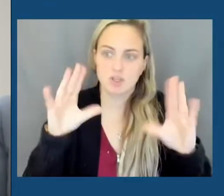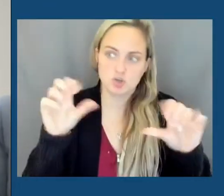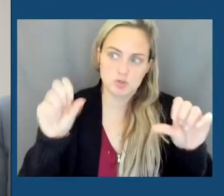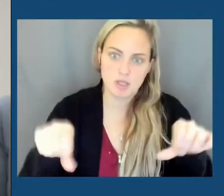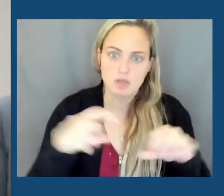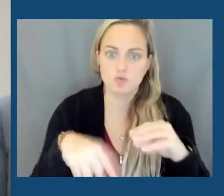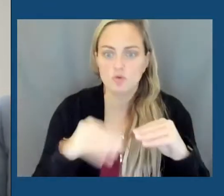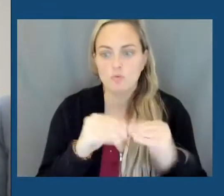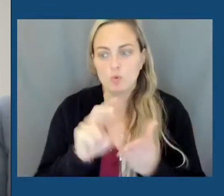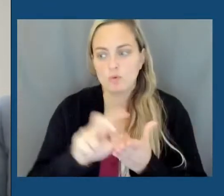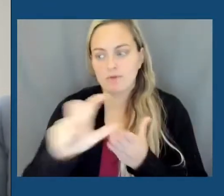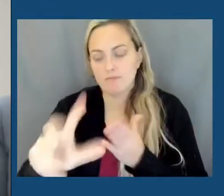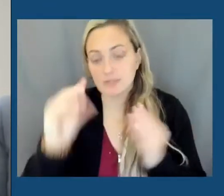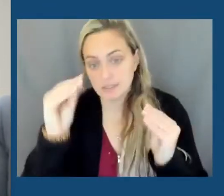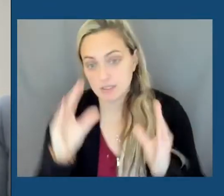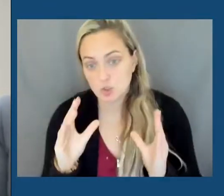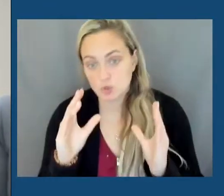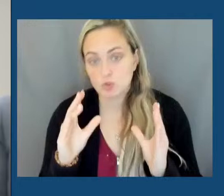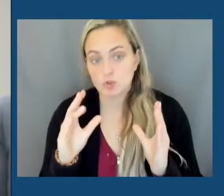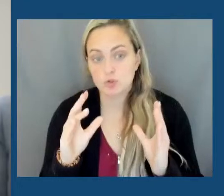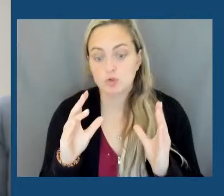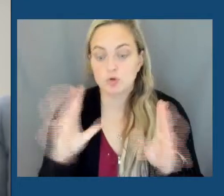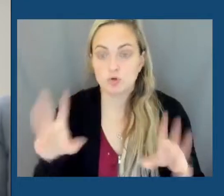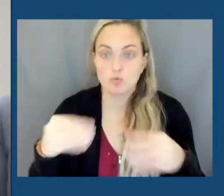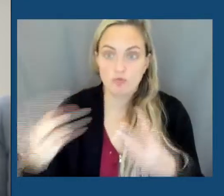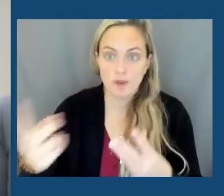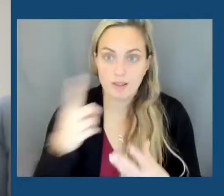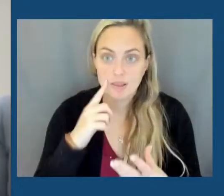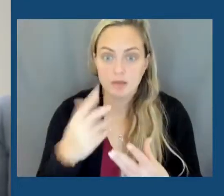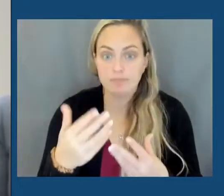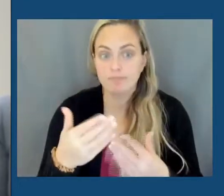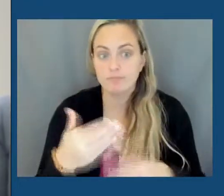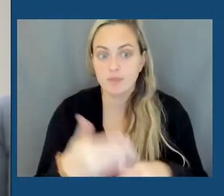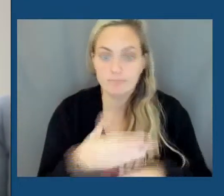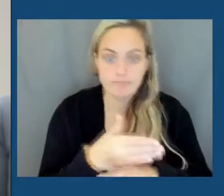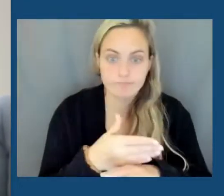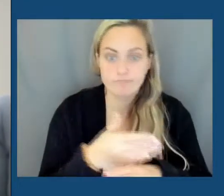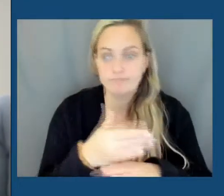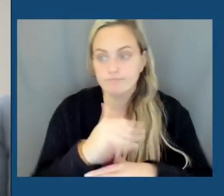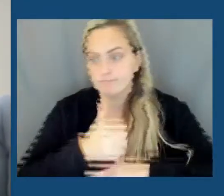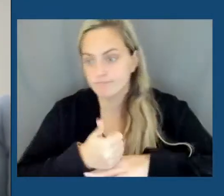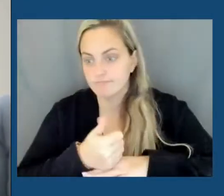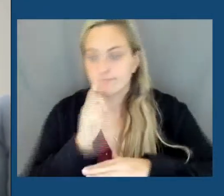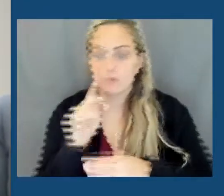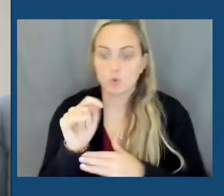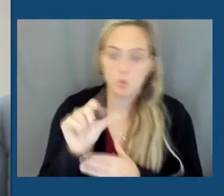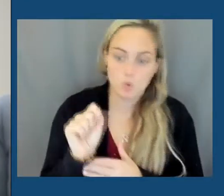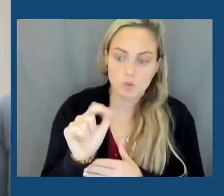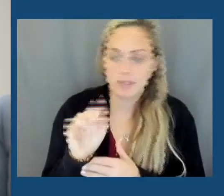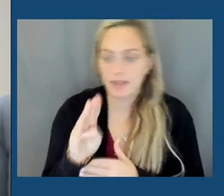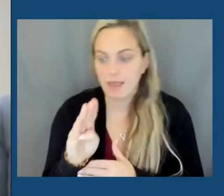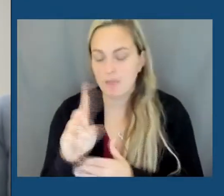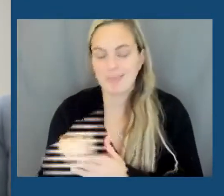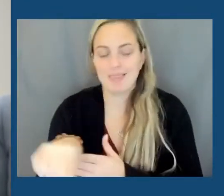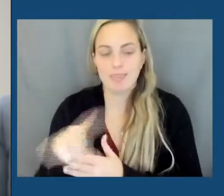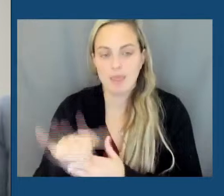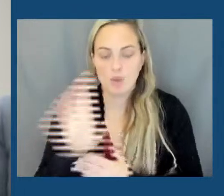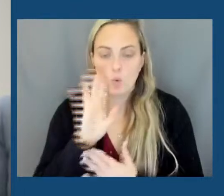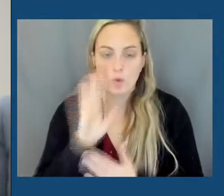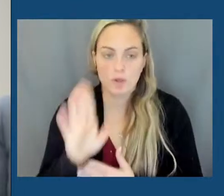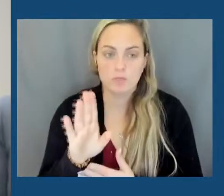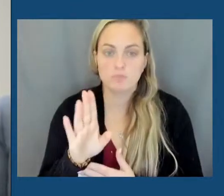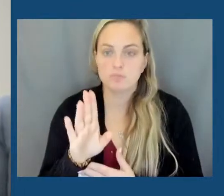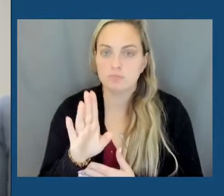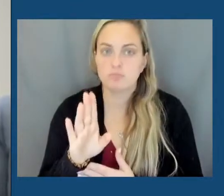we invest in our teachers to give them this framework, to give them the tools, to give them the lab, they're the ones who are really going to